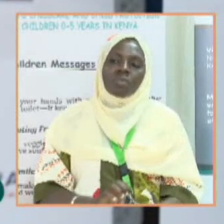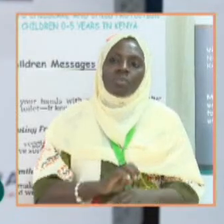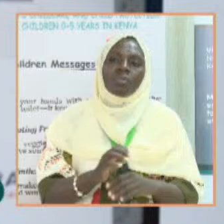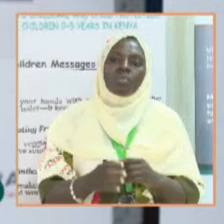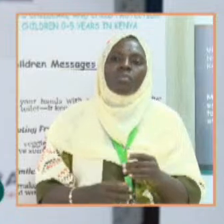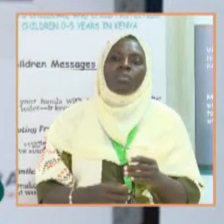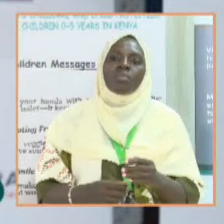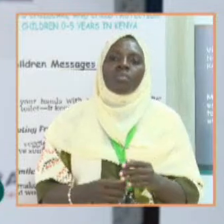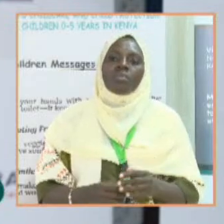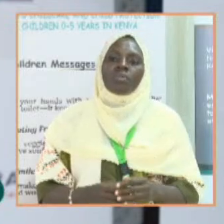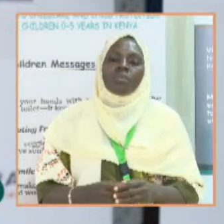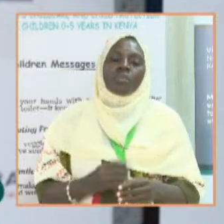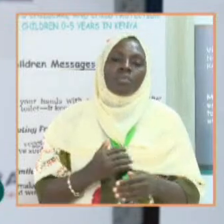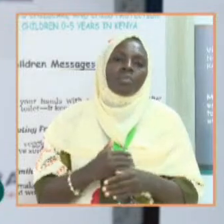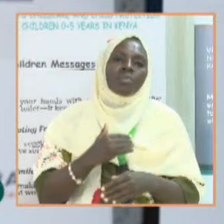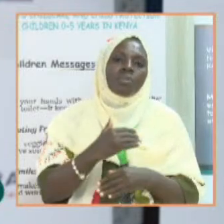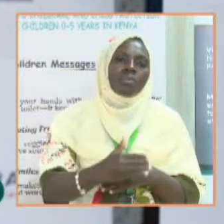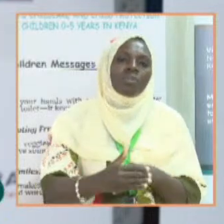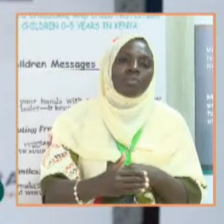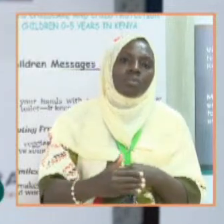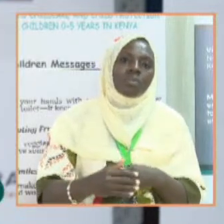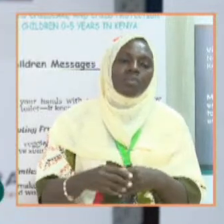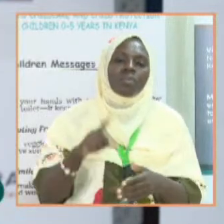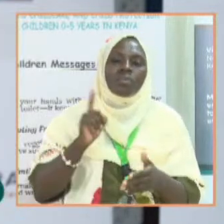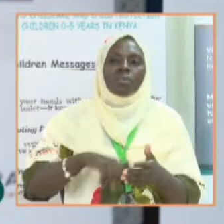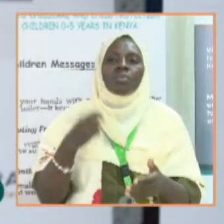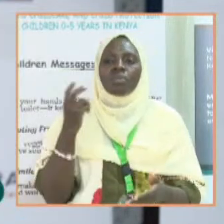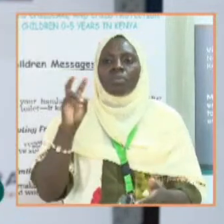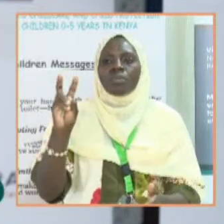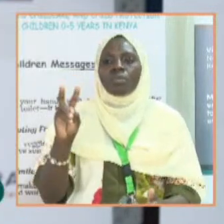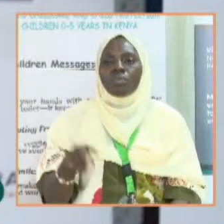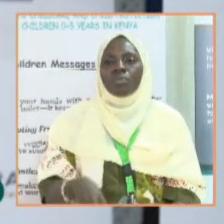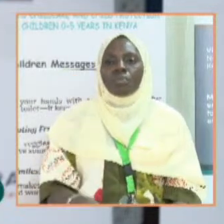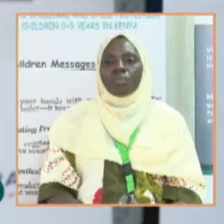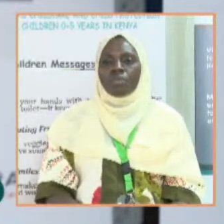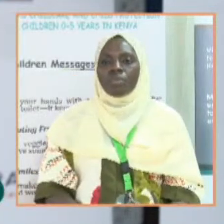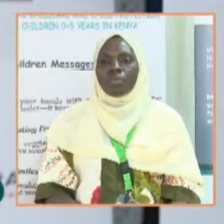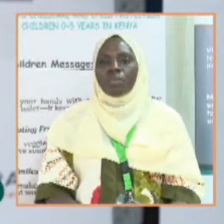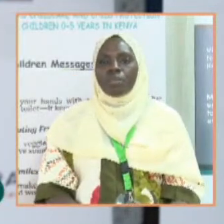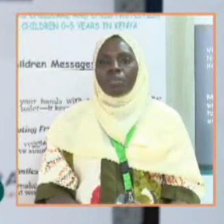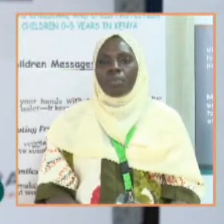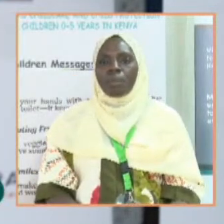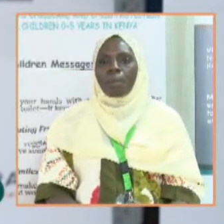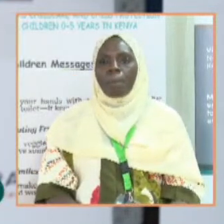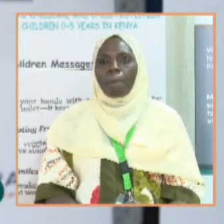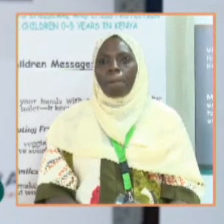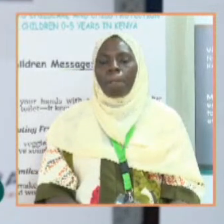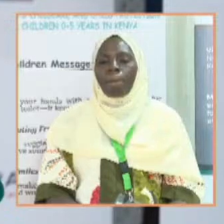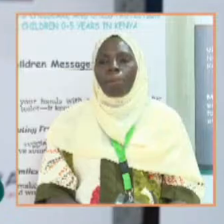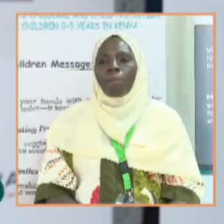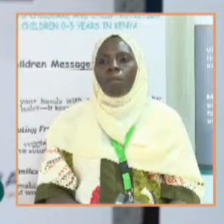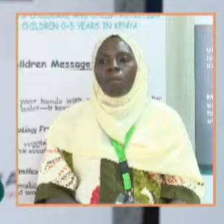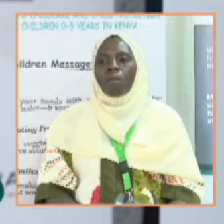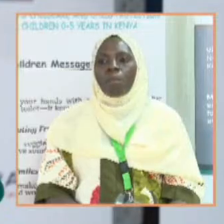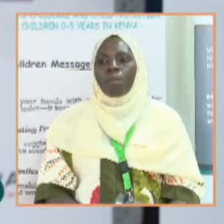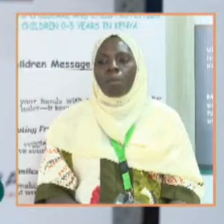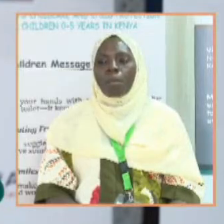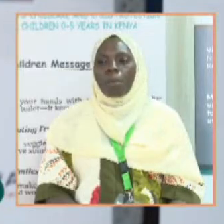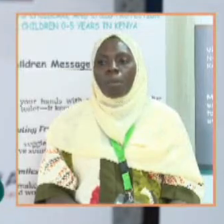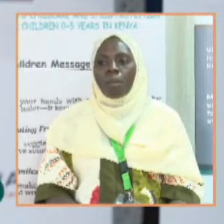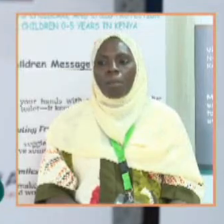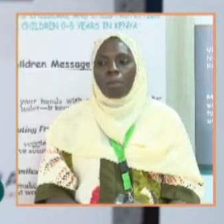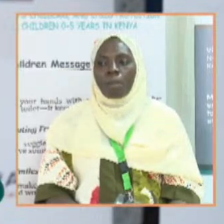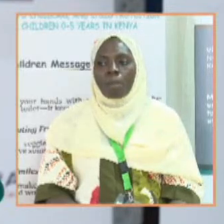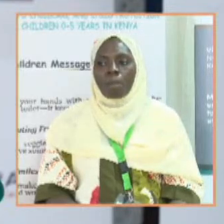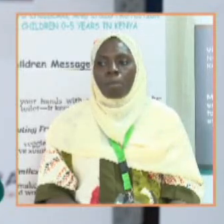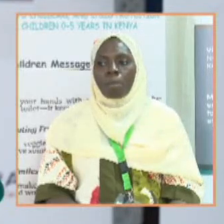points beyond what we found, it's links to system level issues to do with late